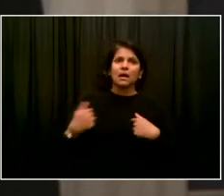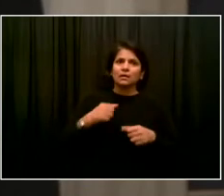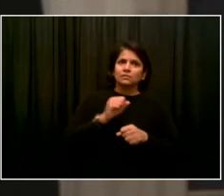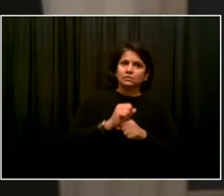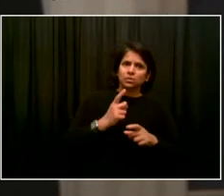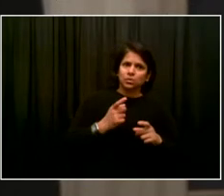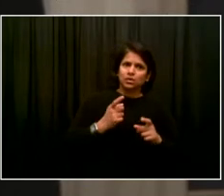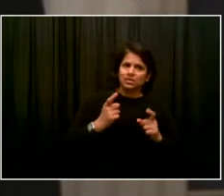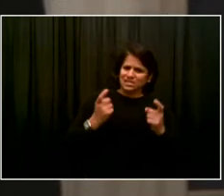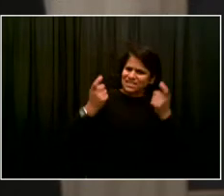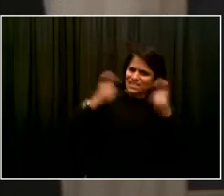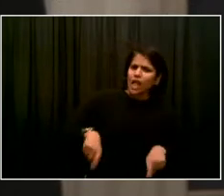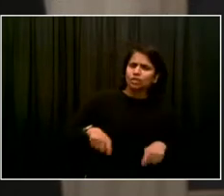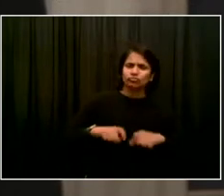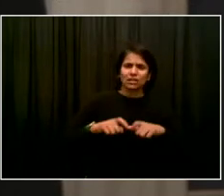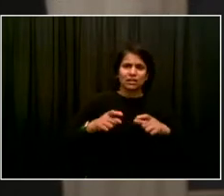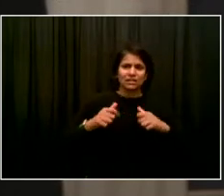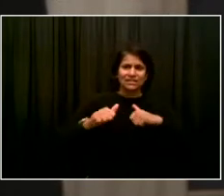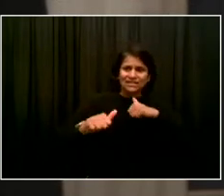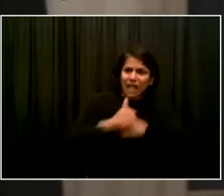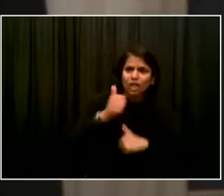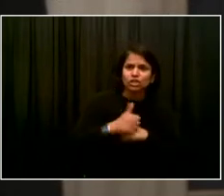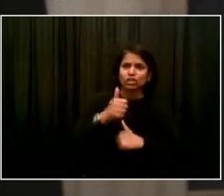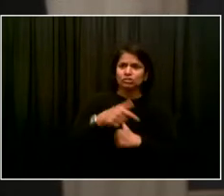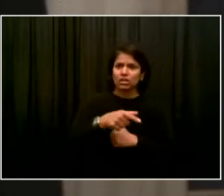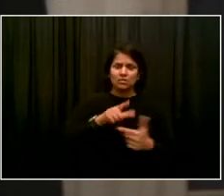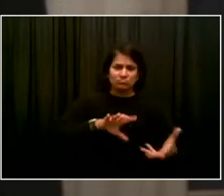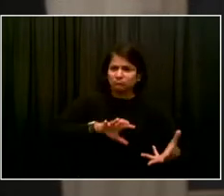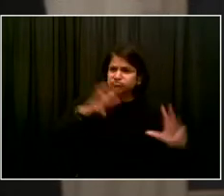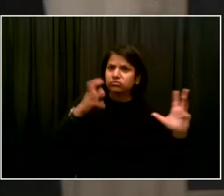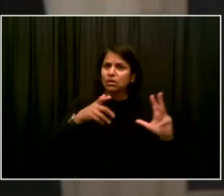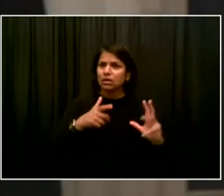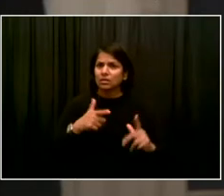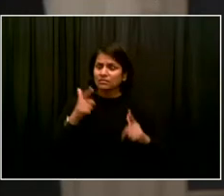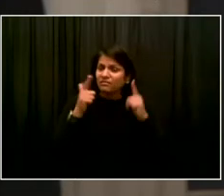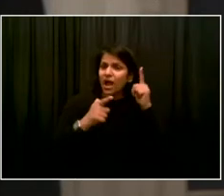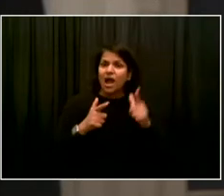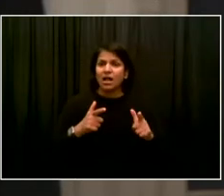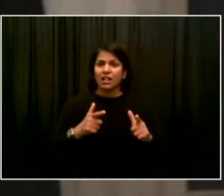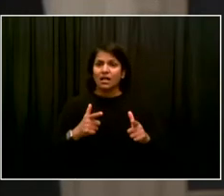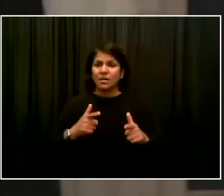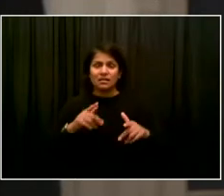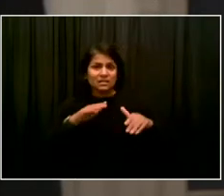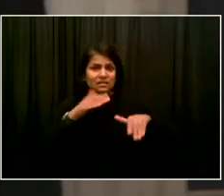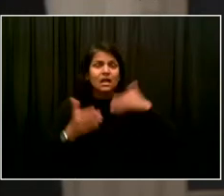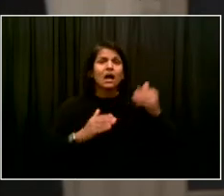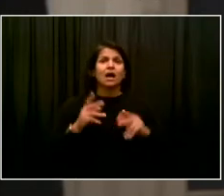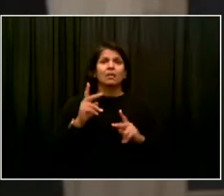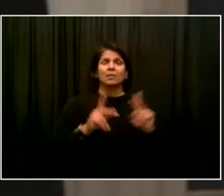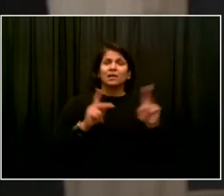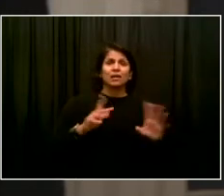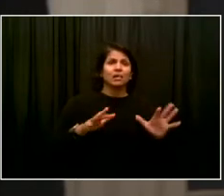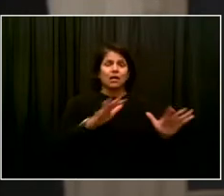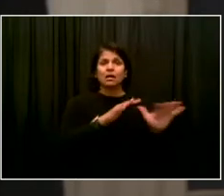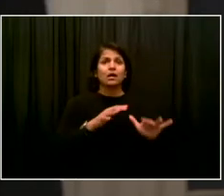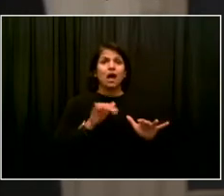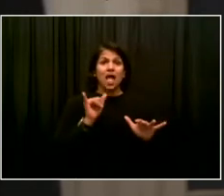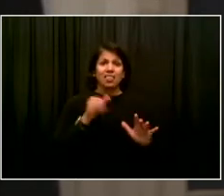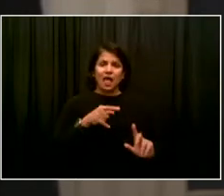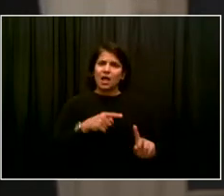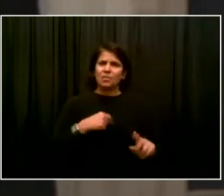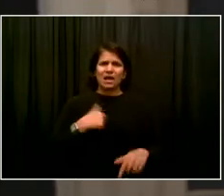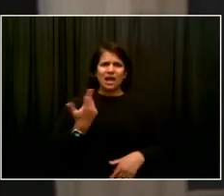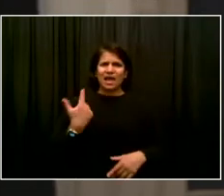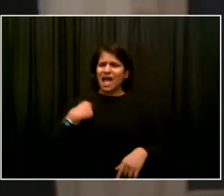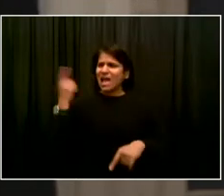do is based on our credibility. And so that's something that we cannot compromise, is the safety of our men and women who go out there